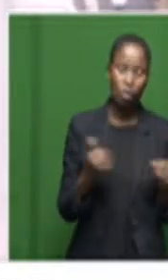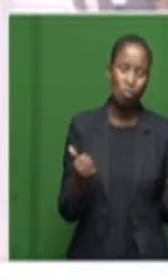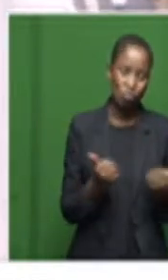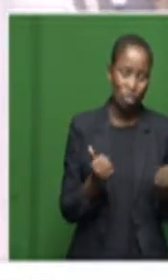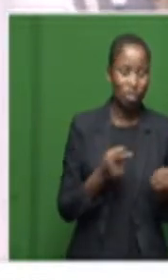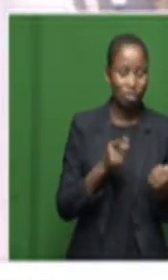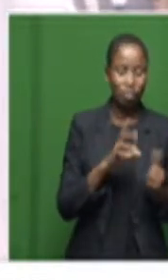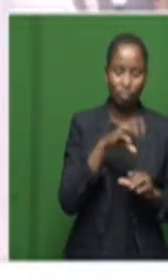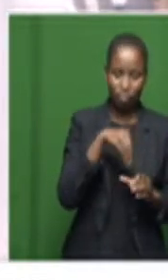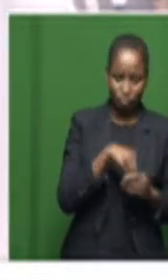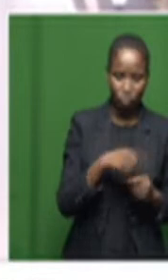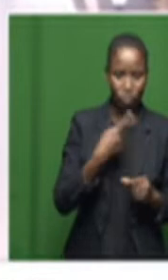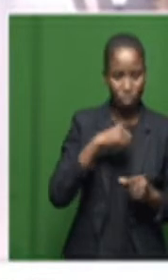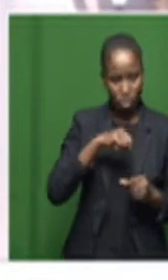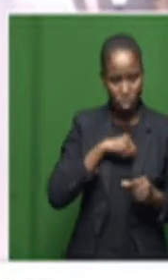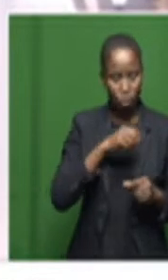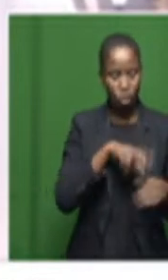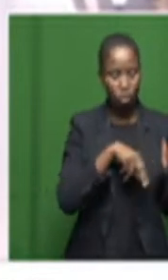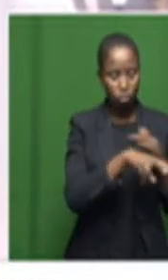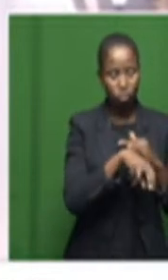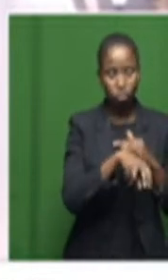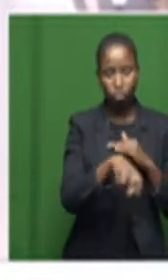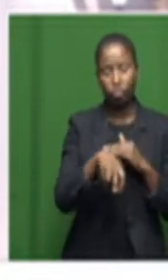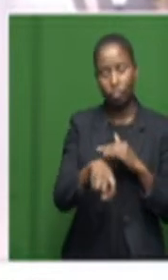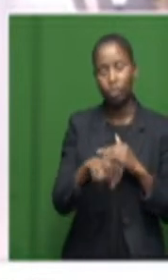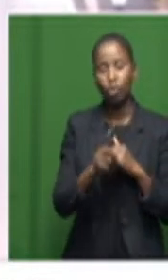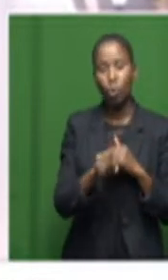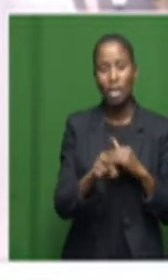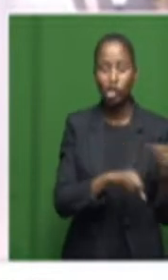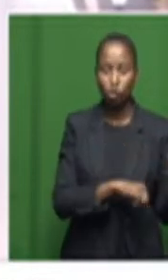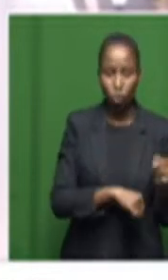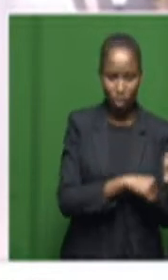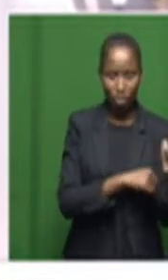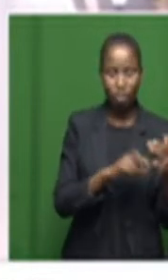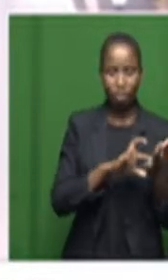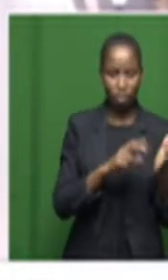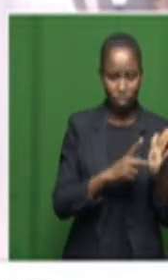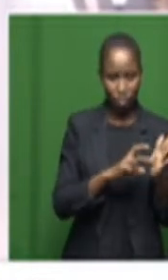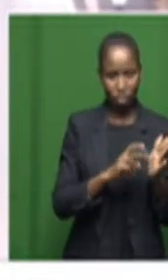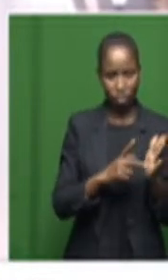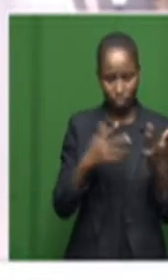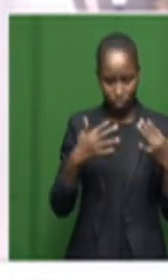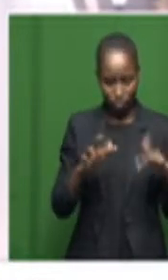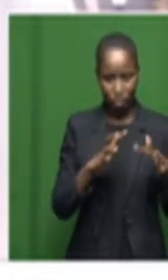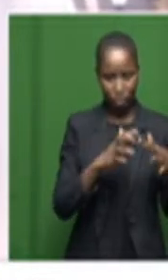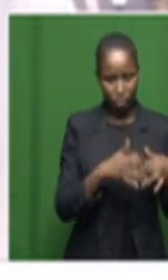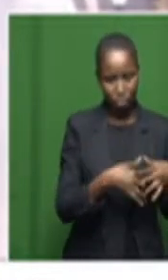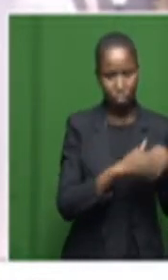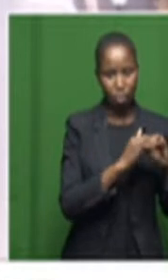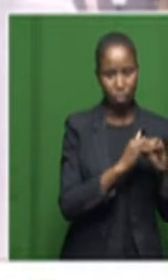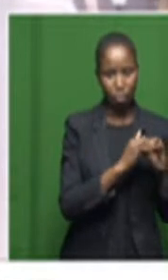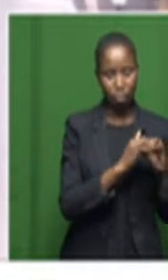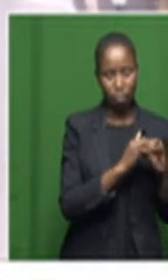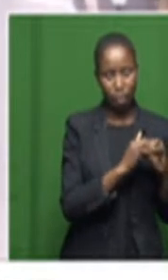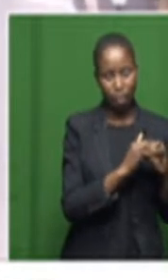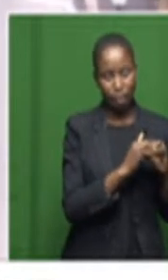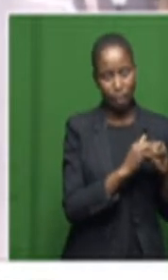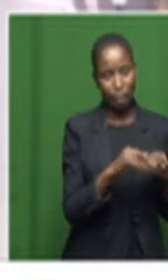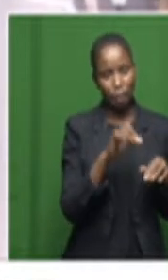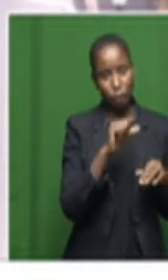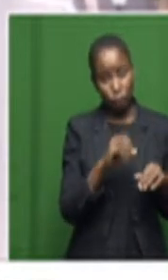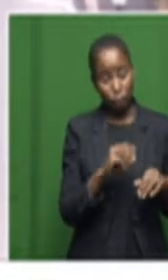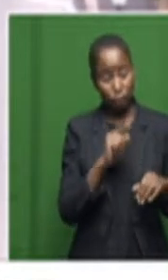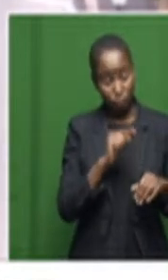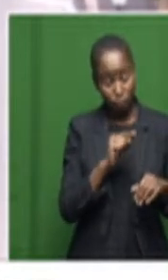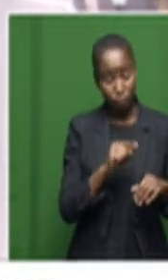part of our outreach strategy in terms of the arms that we have come up with. So it is something that